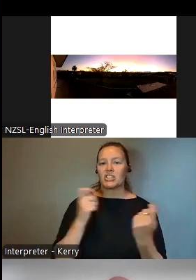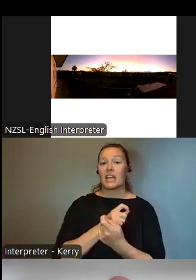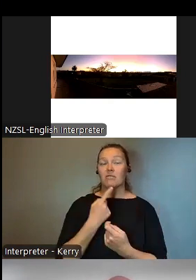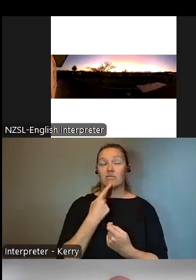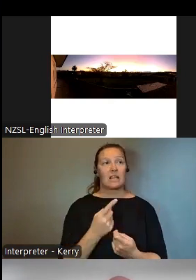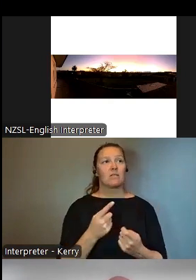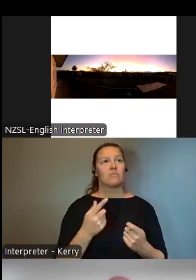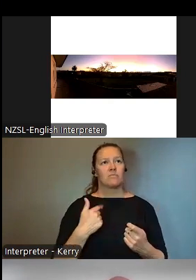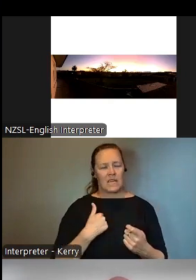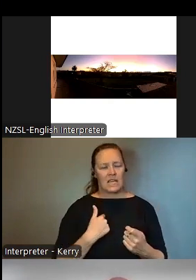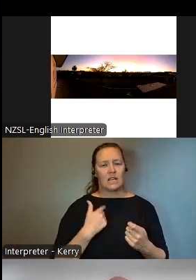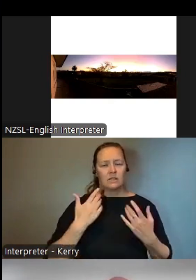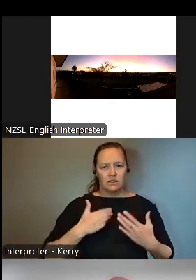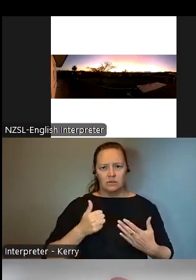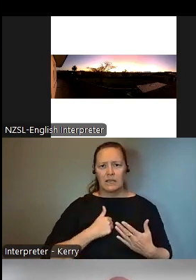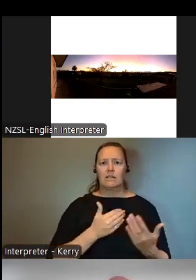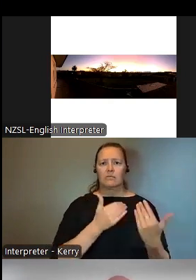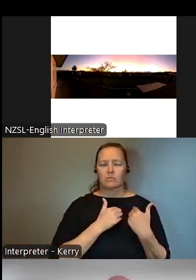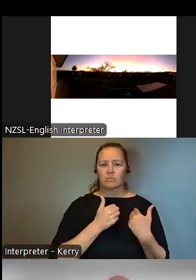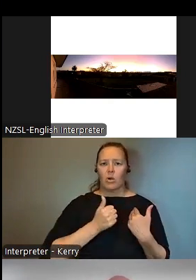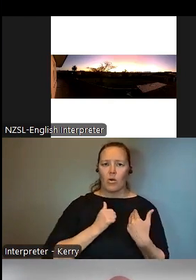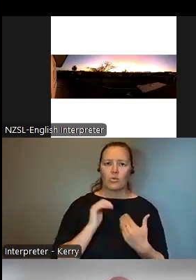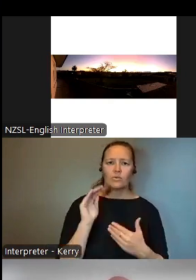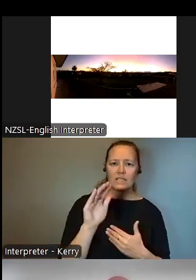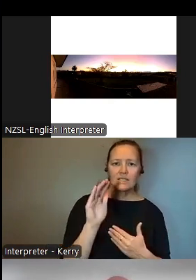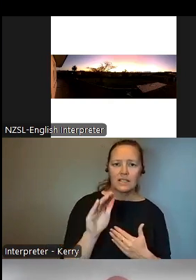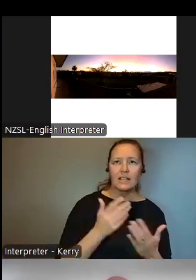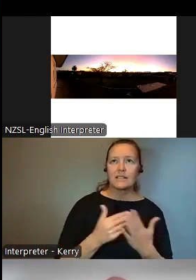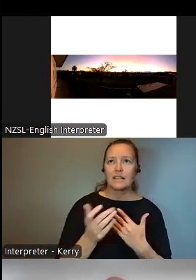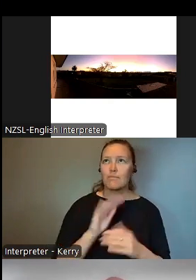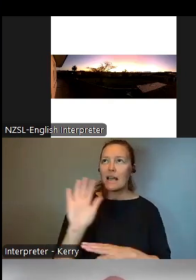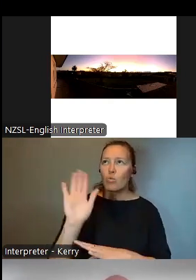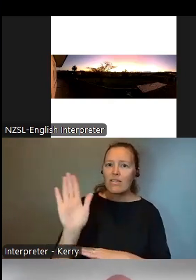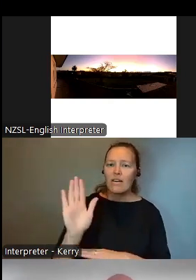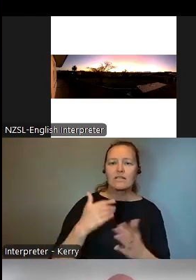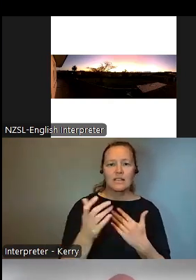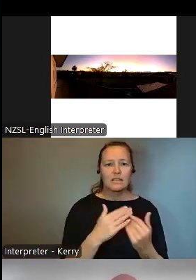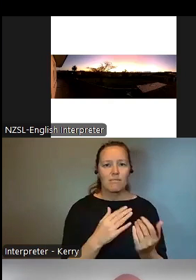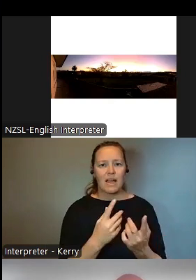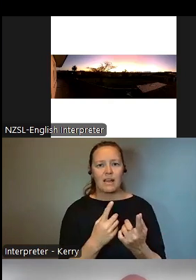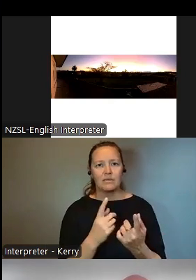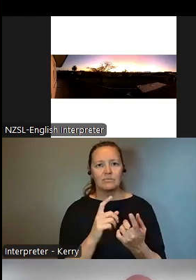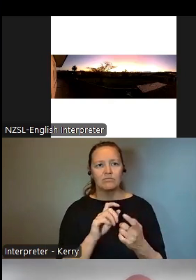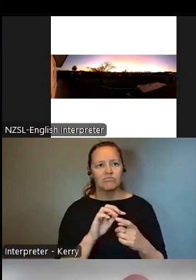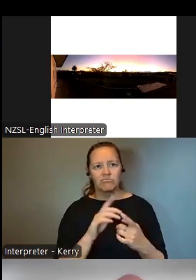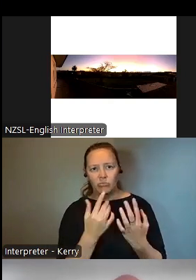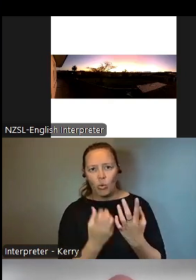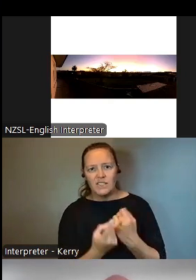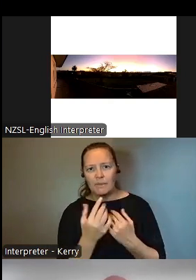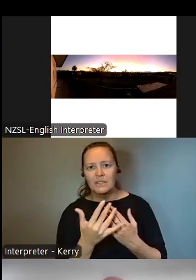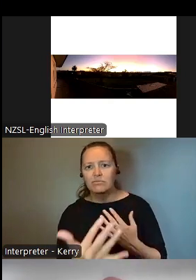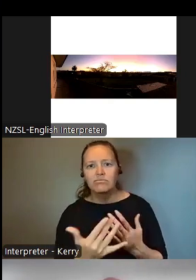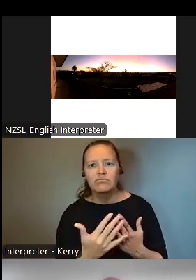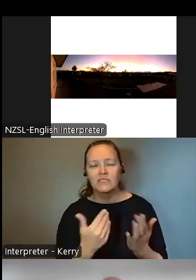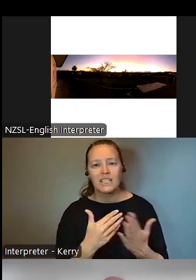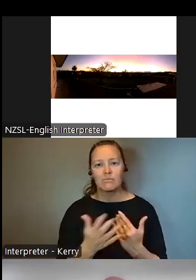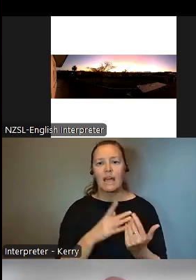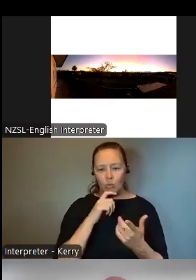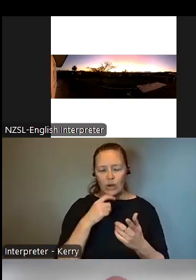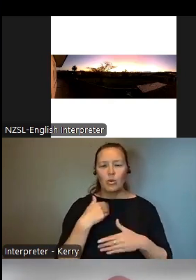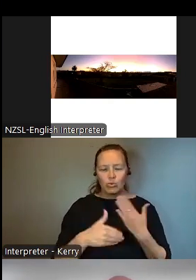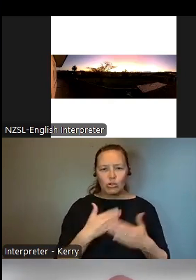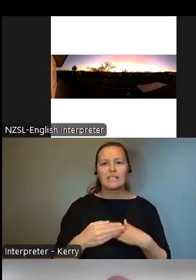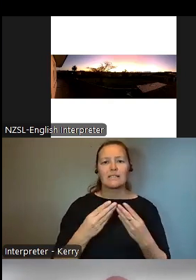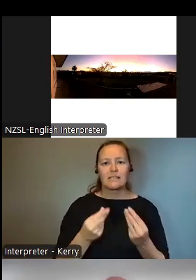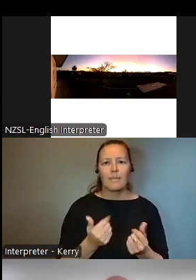in charge of our own destiny. No matter what the conditions, what's in front of us, we're going to make progress today, is a huge